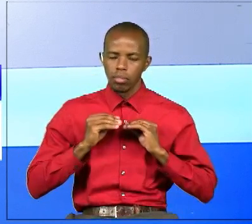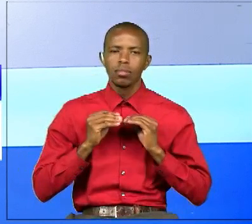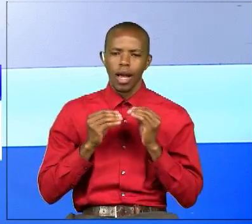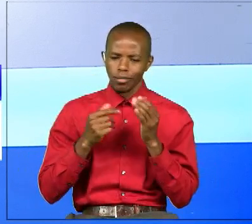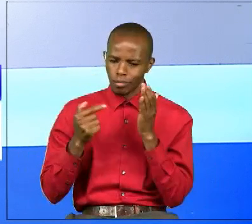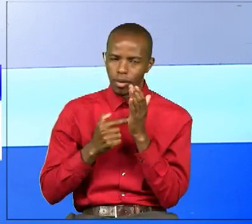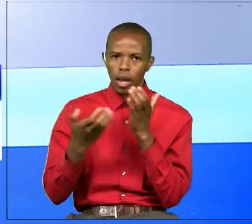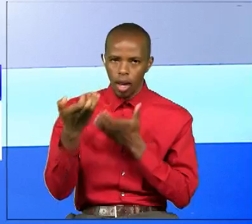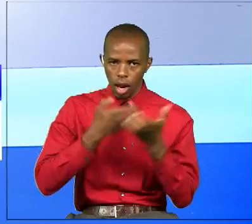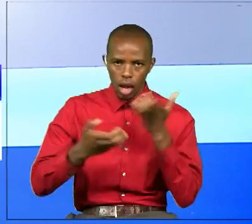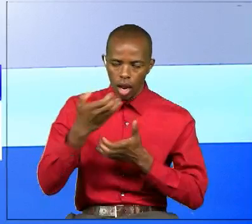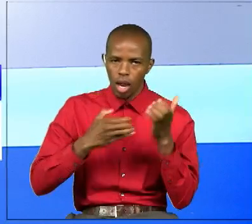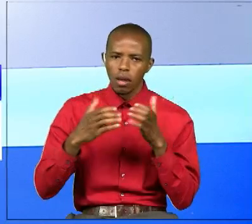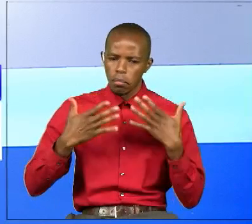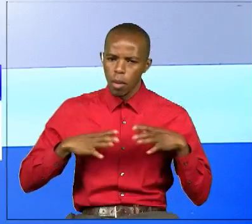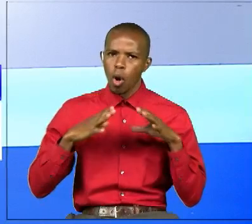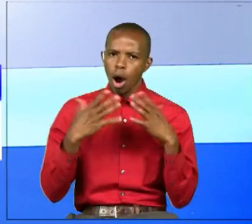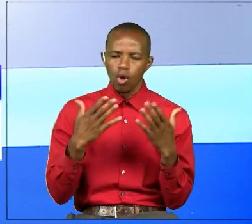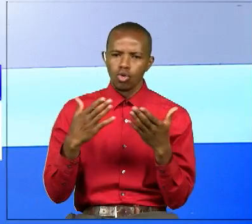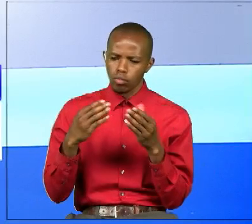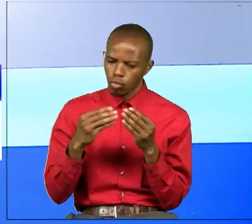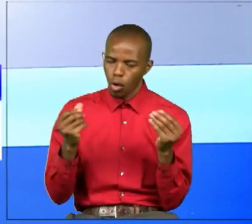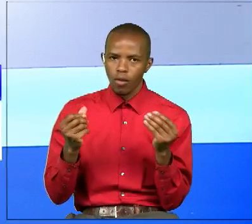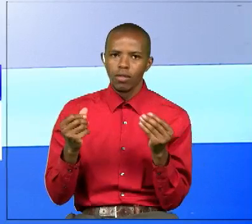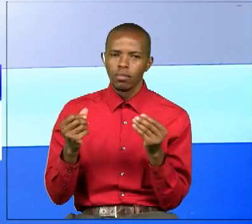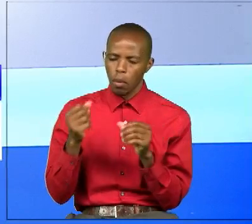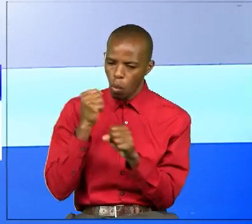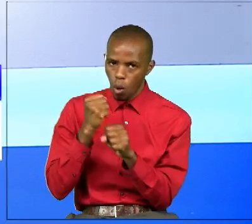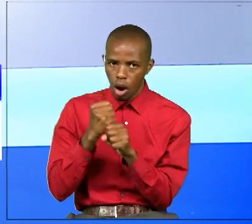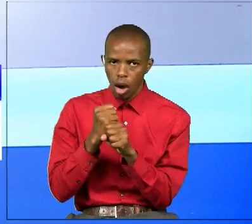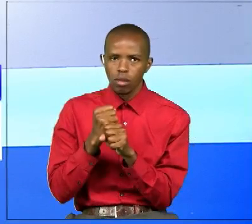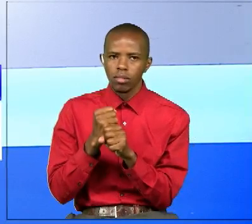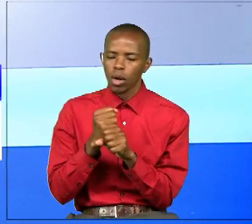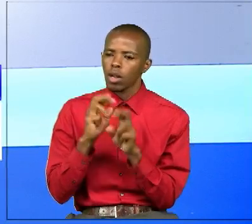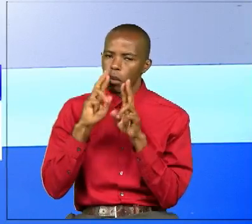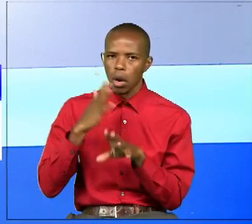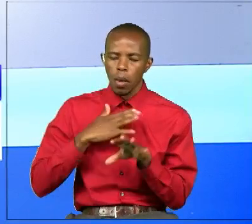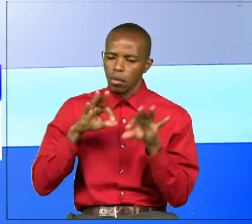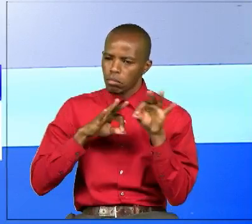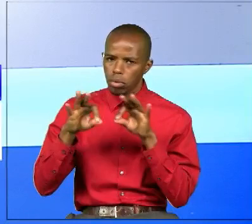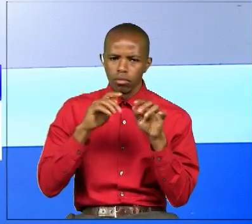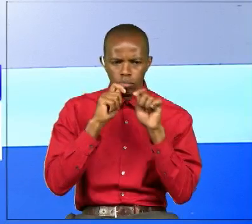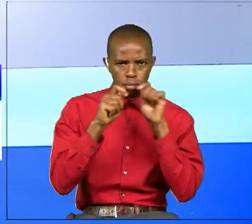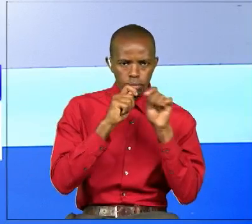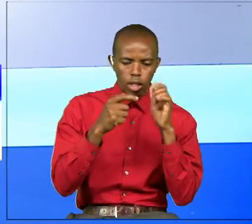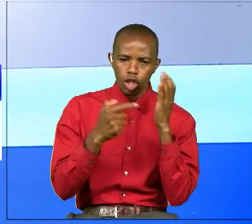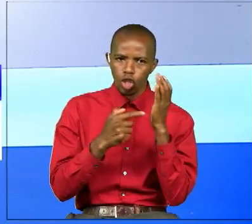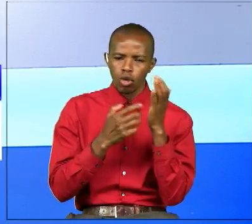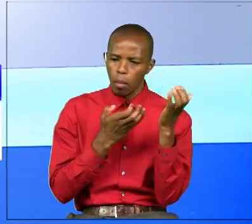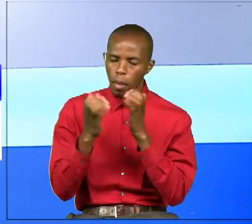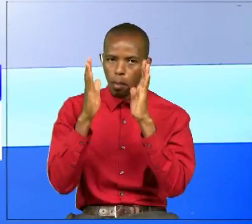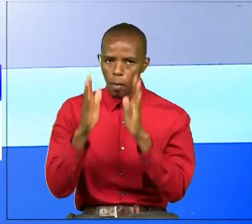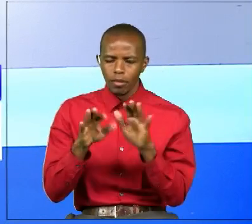many entities are leading the way to address youth unemployment through digital inclusion. Our very own Apollo James had a conversation with the digital entrepreneur